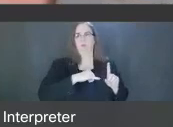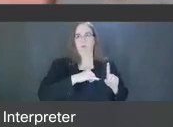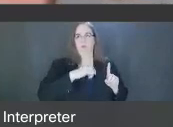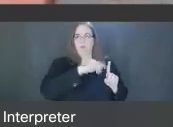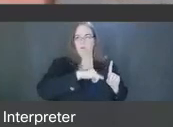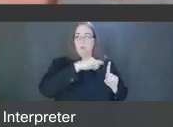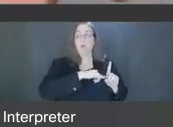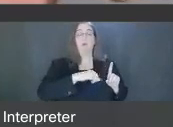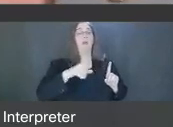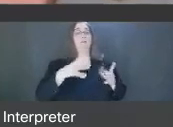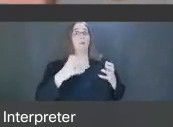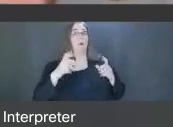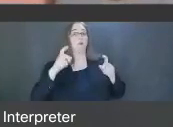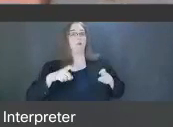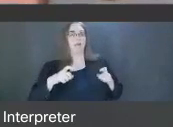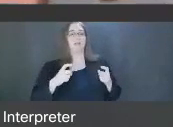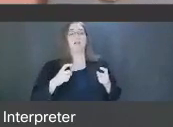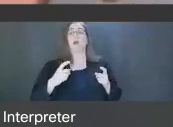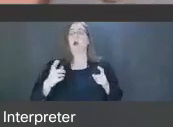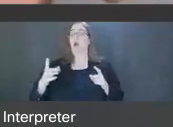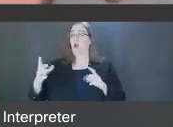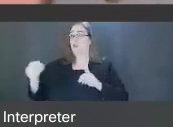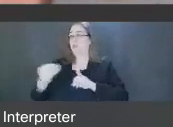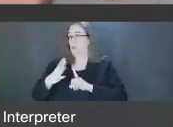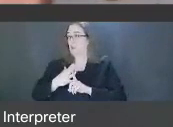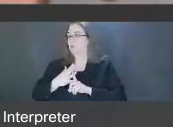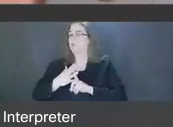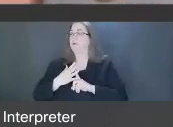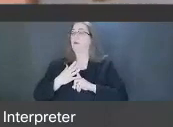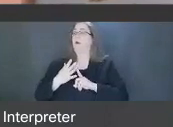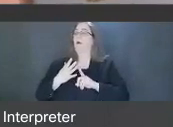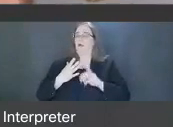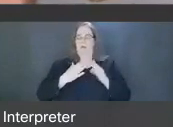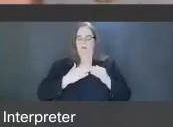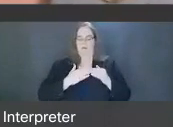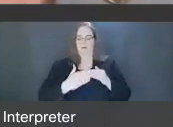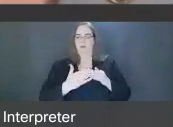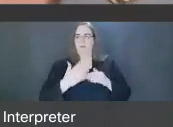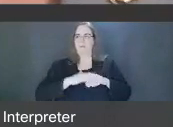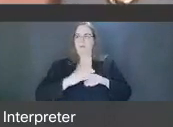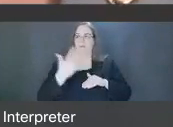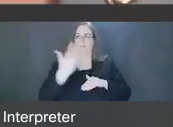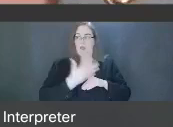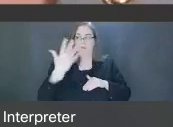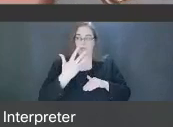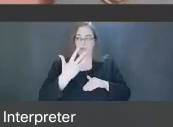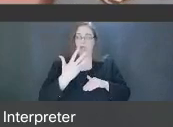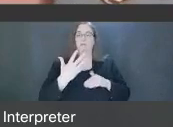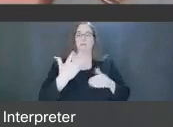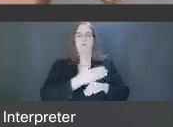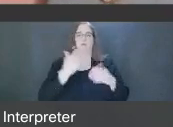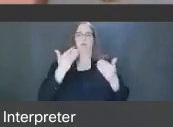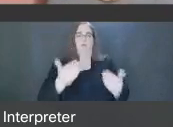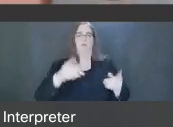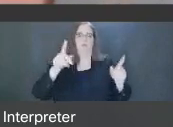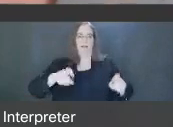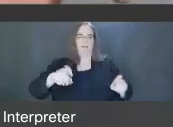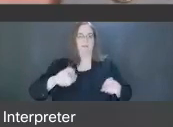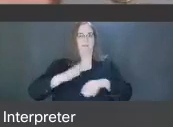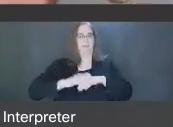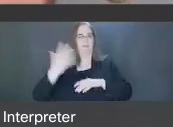tested, you should wait at least 5 days until 5 days have passed since the exposure, at least